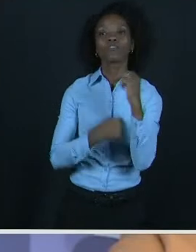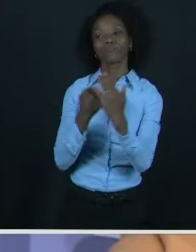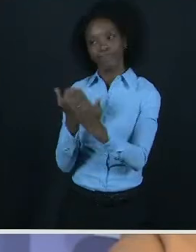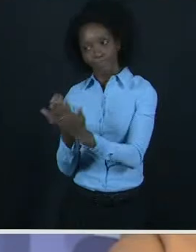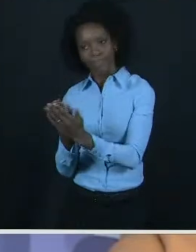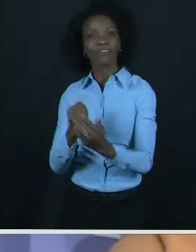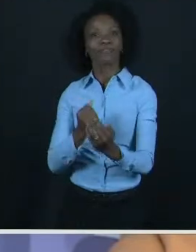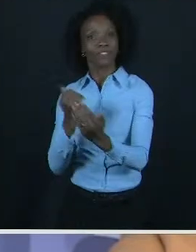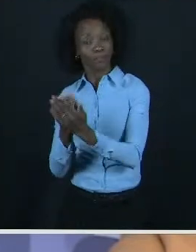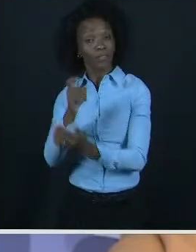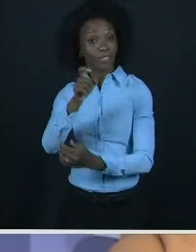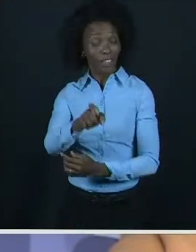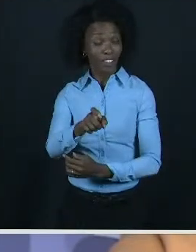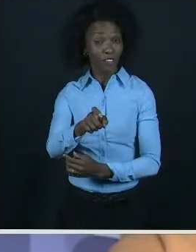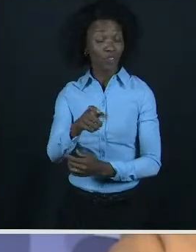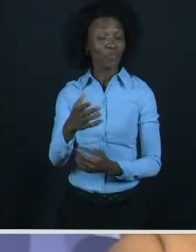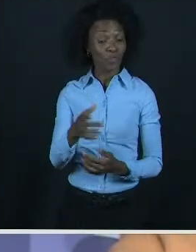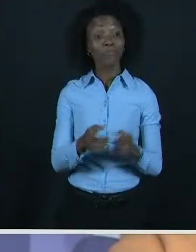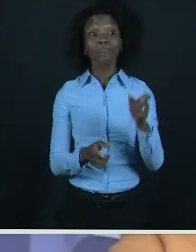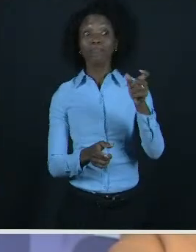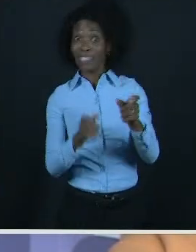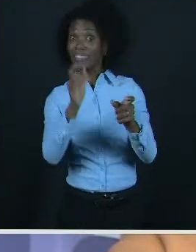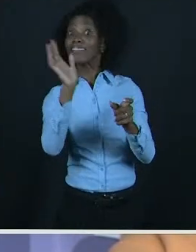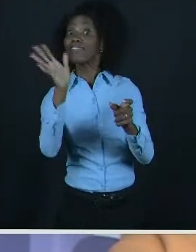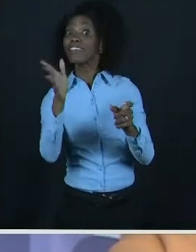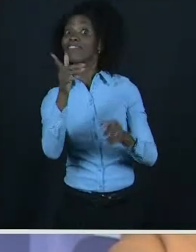NSP. Someone did ask,